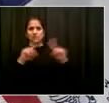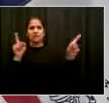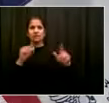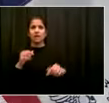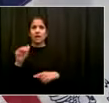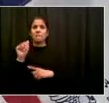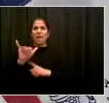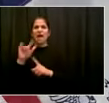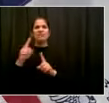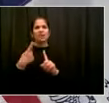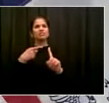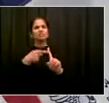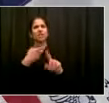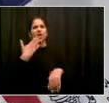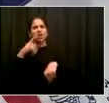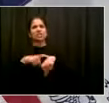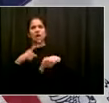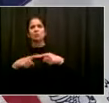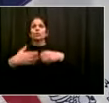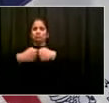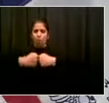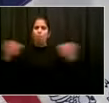it up. I think the president's right.